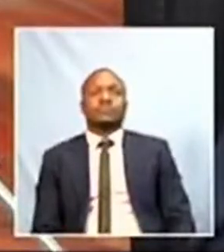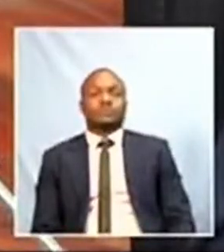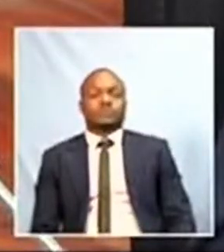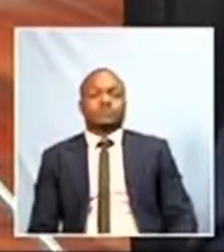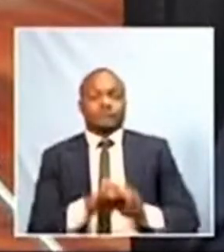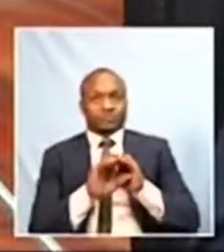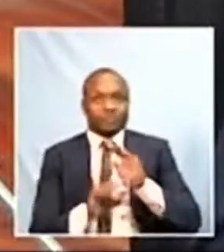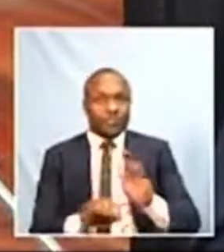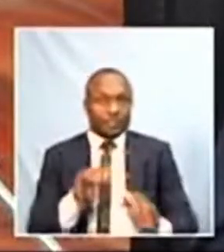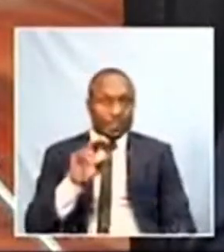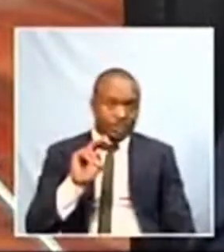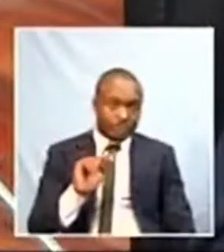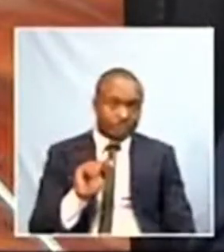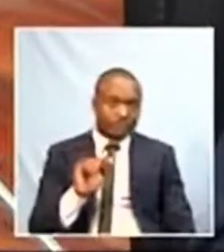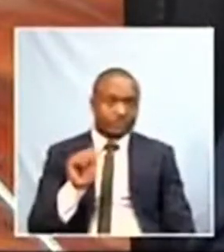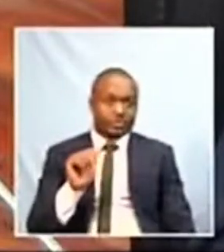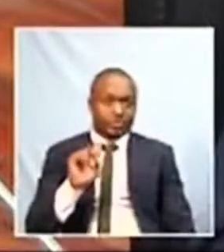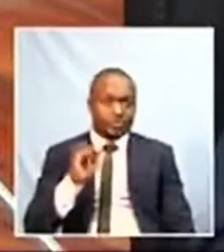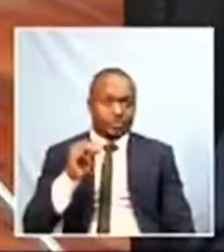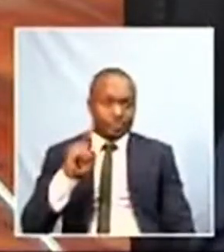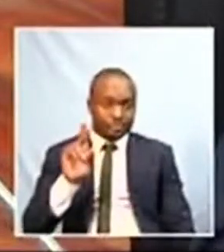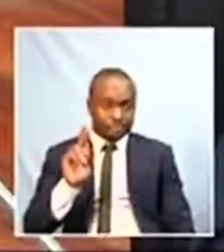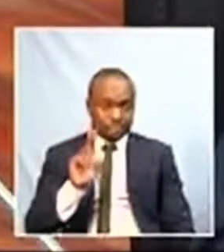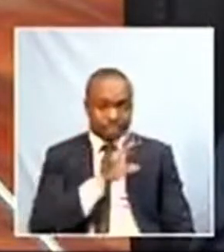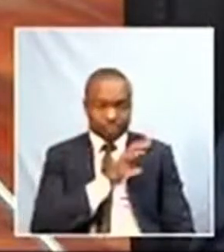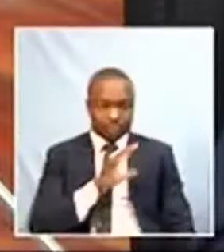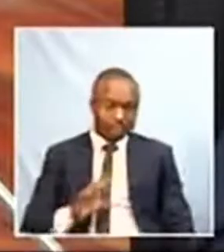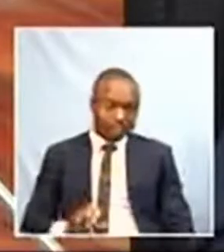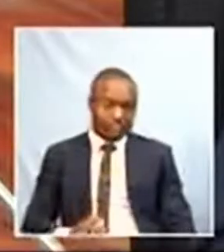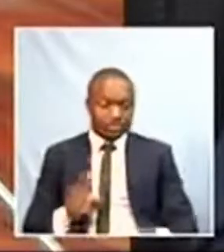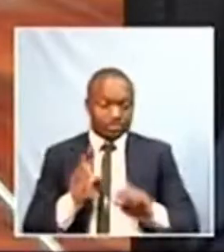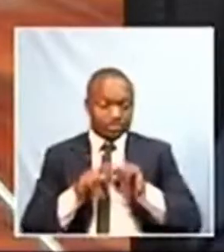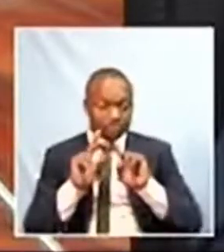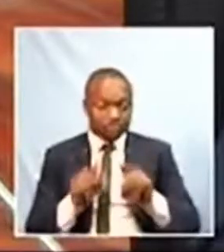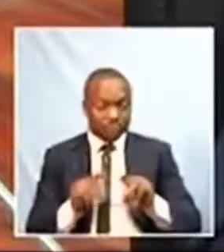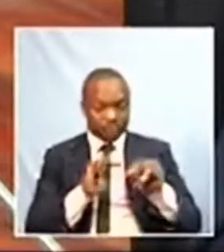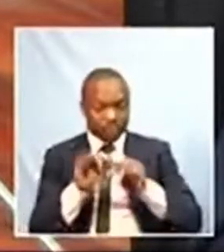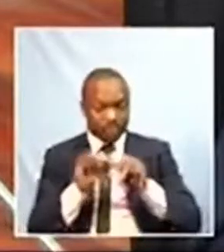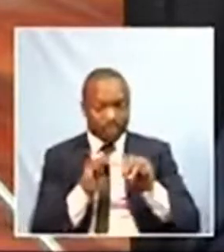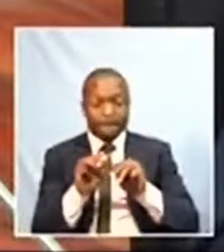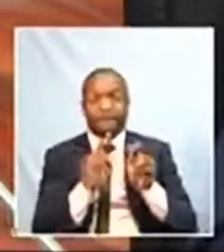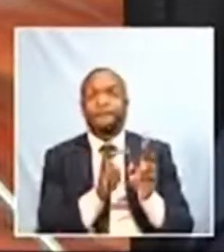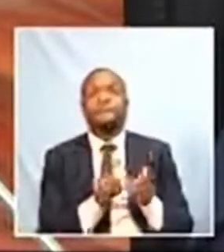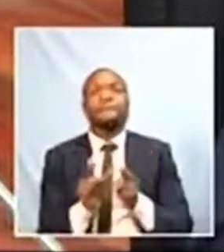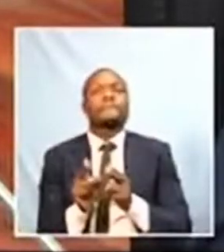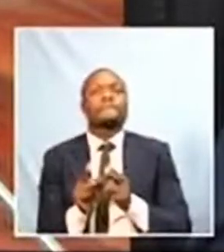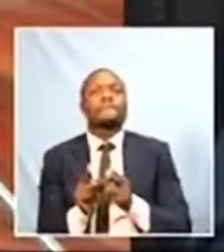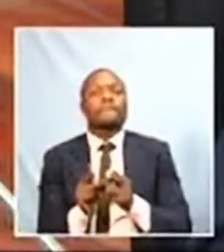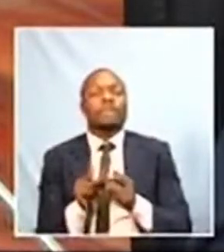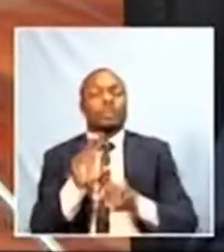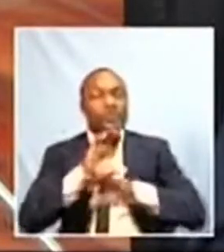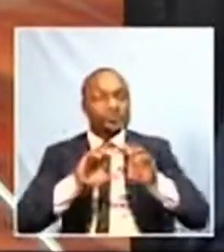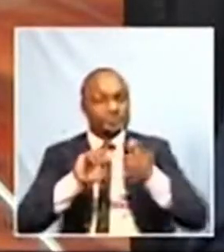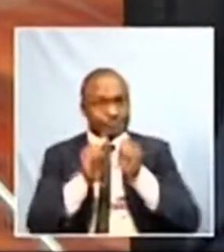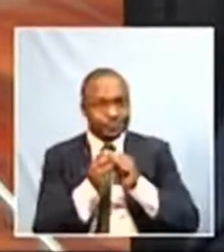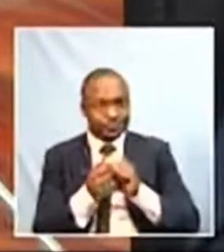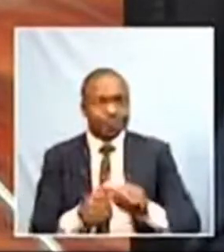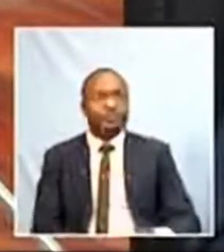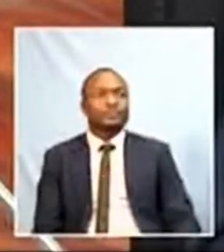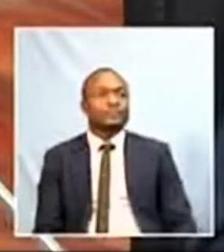under Naparu Investments Limited. Chair, go to management response, and the cause of